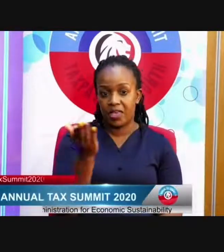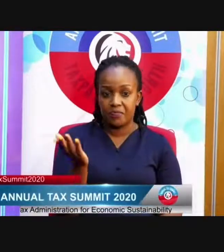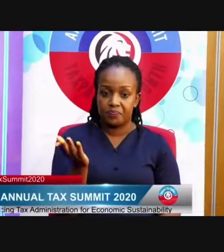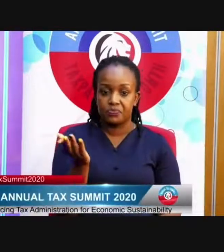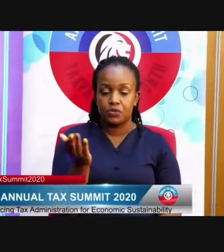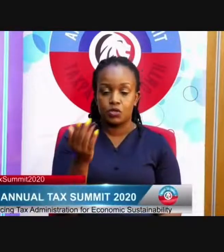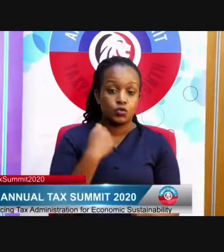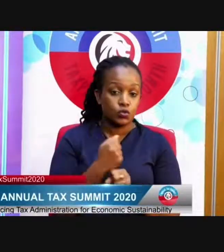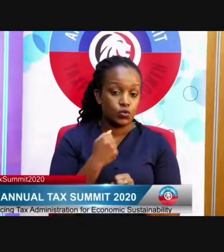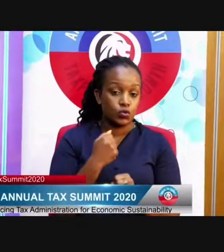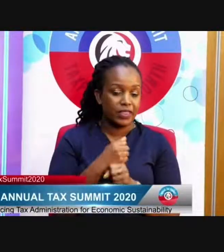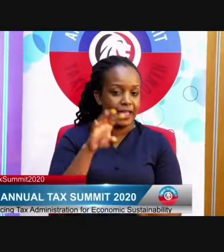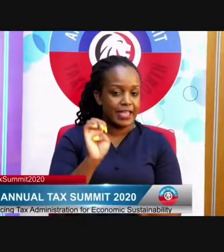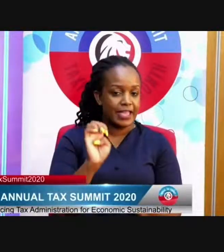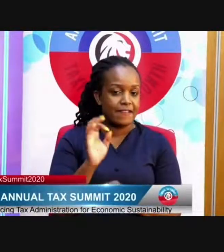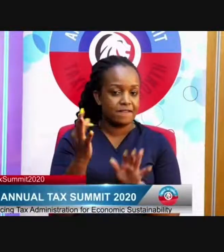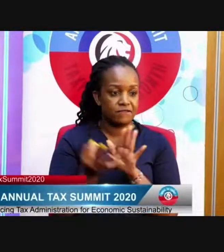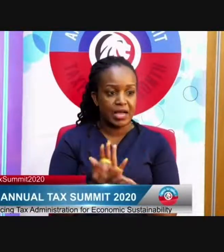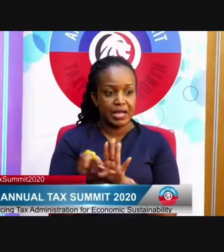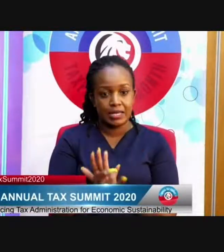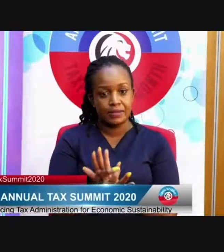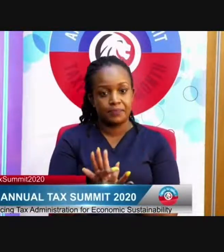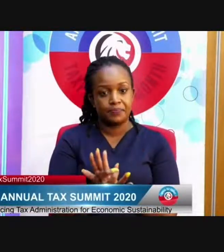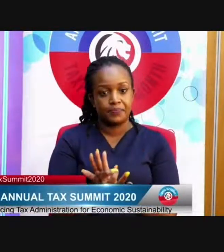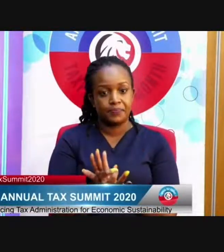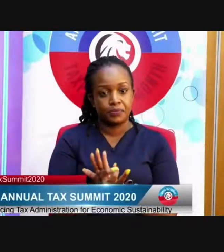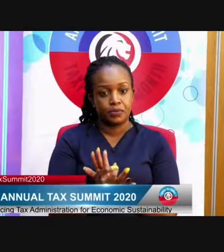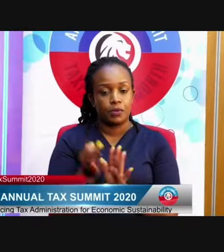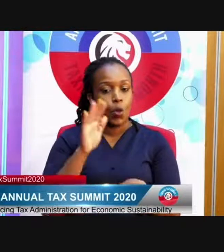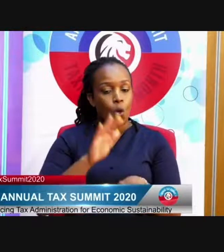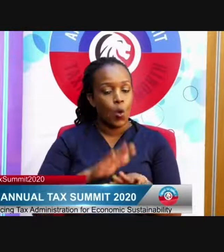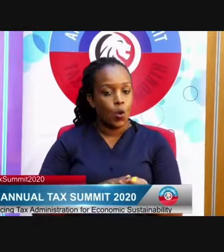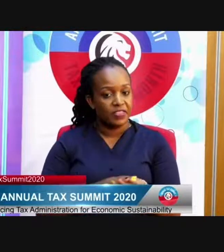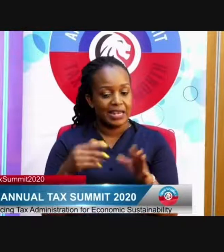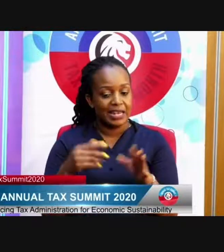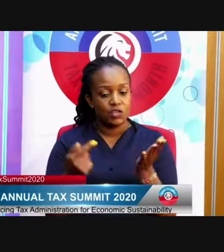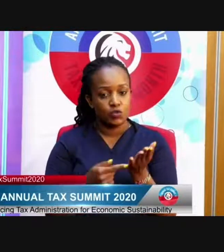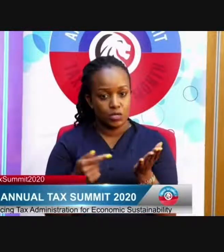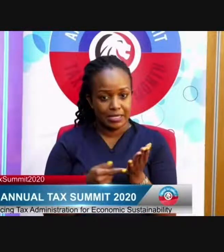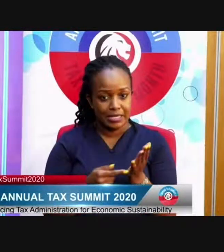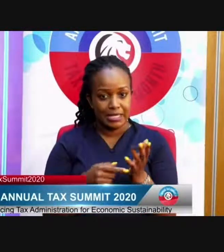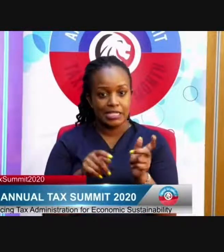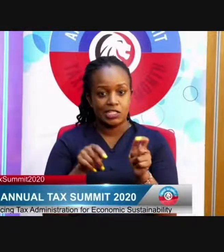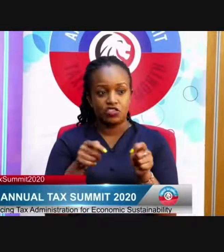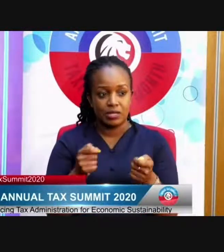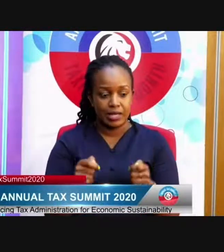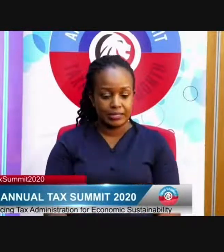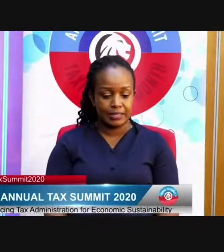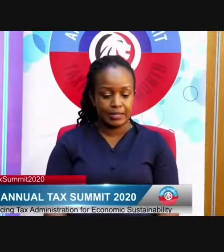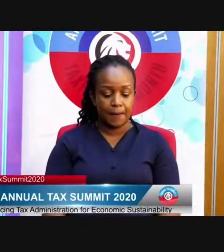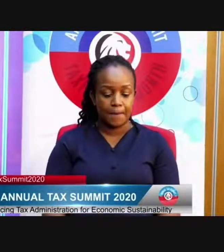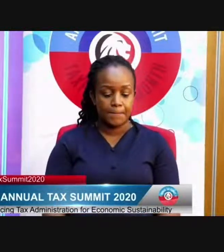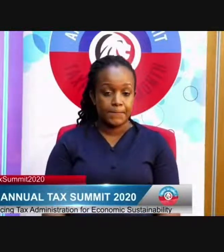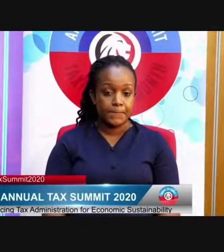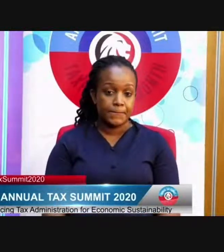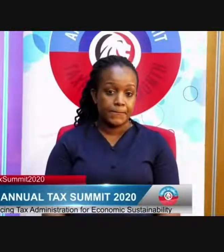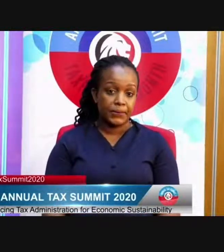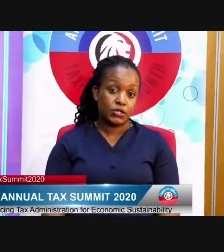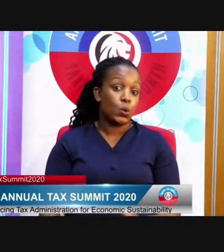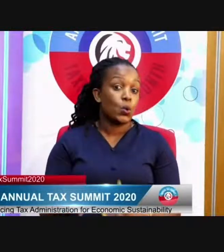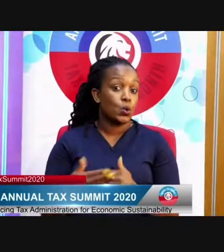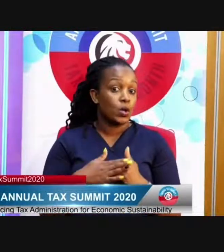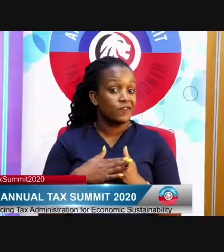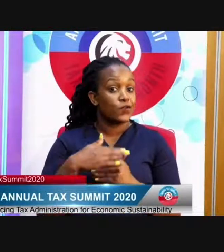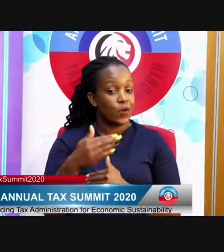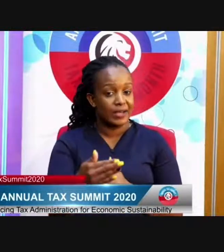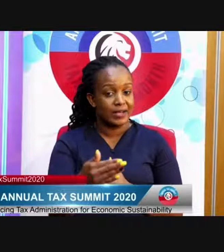and to interact with us on electronic channels. What that has done going forward is that we have been able to migrate